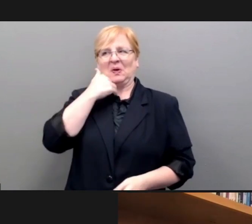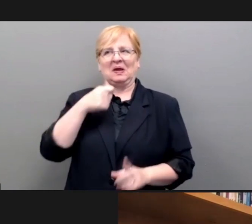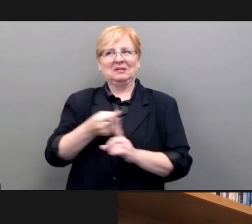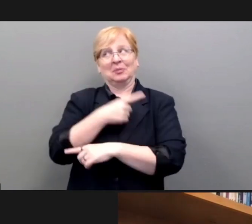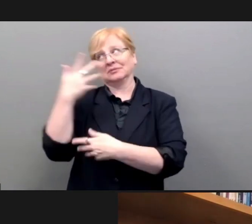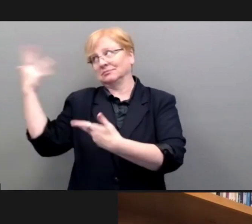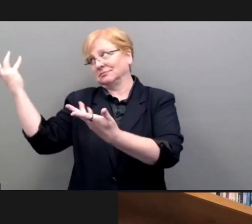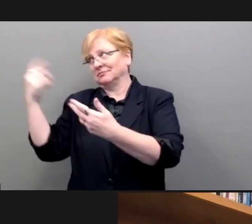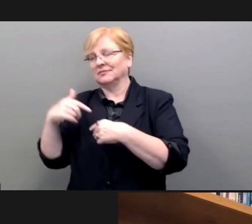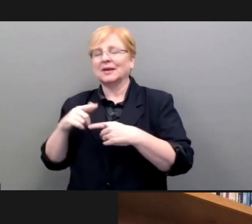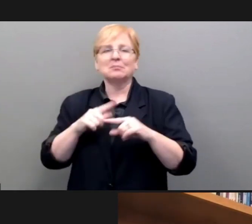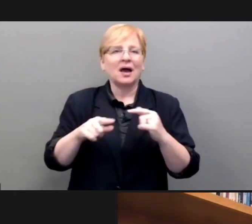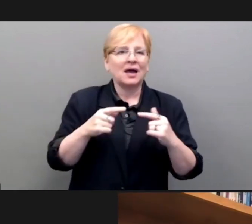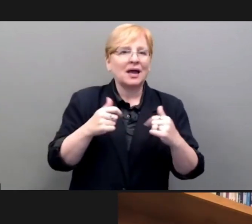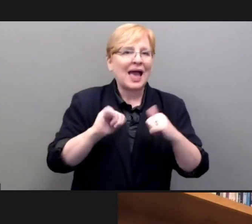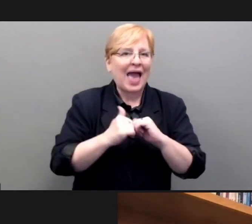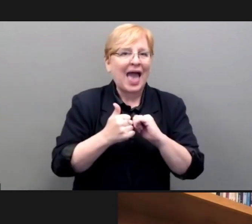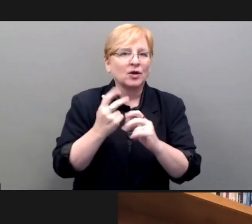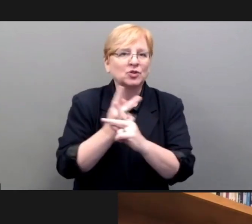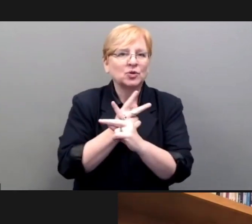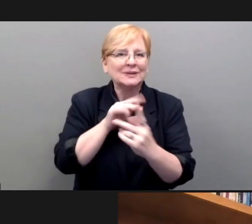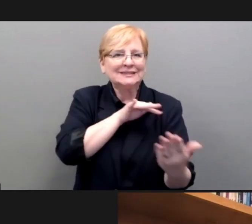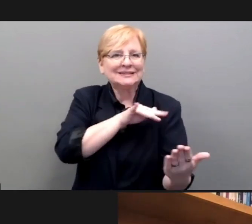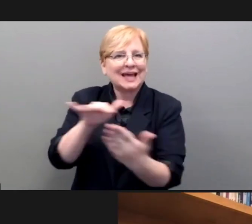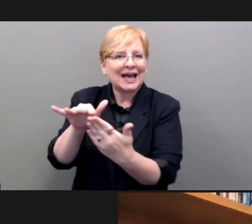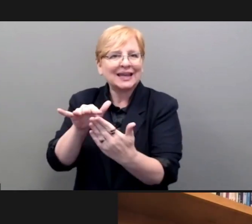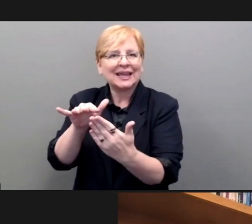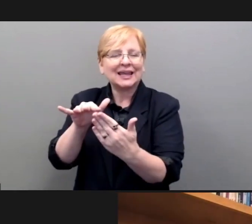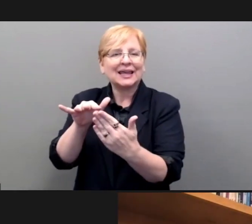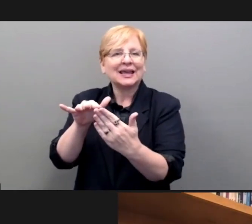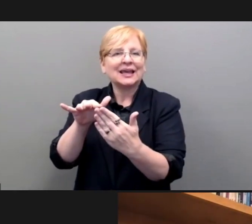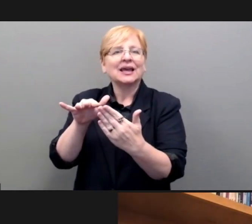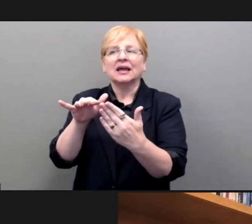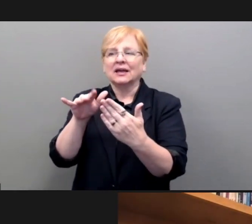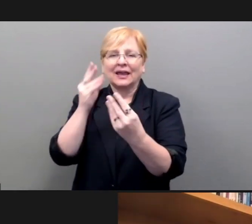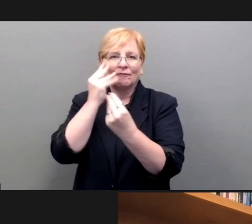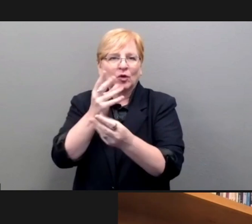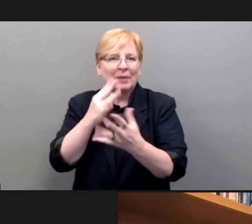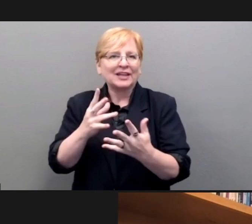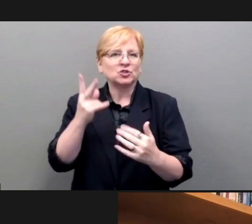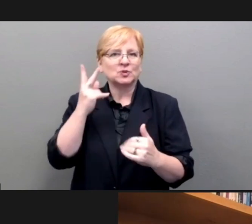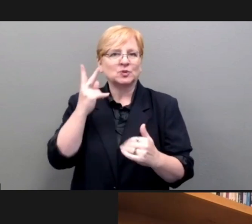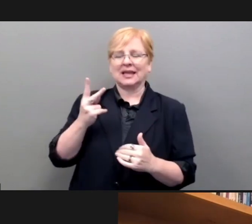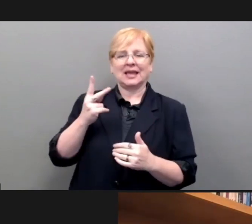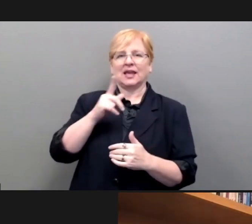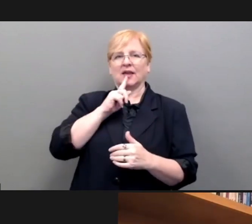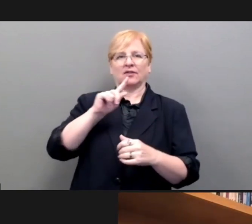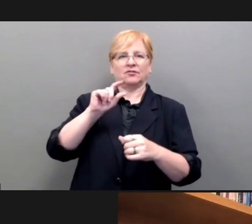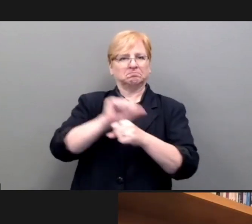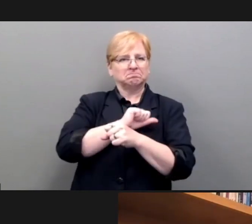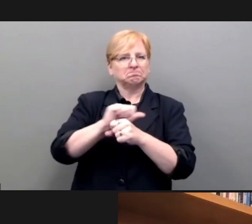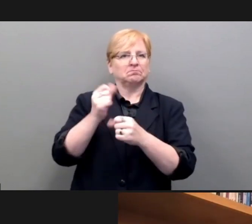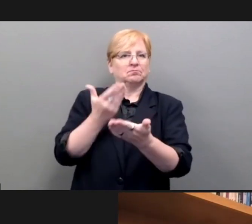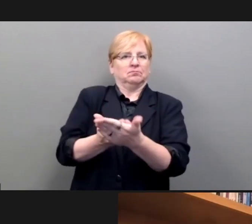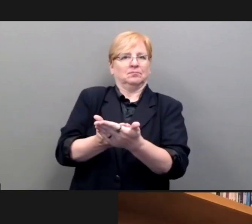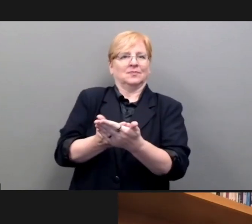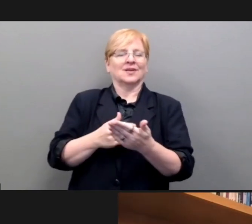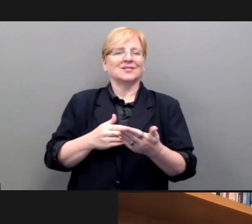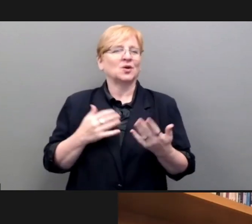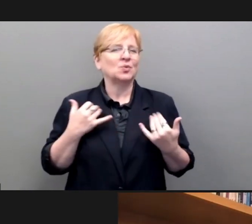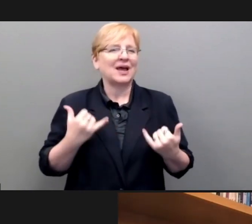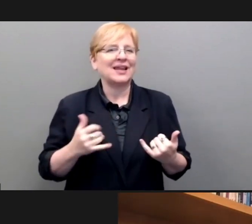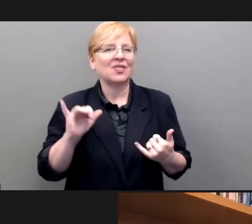to better data about that. So we have not made a decision. We have not debated it with the modeling team and our